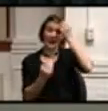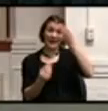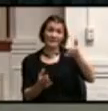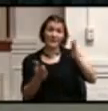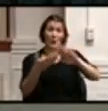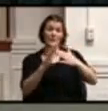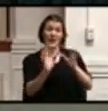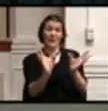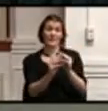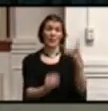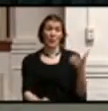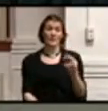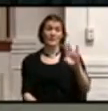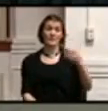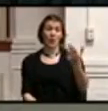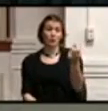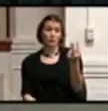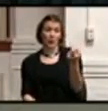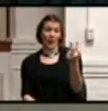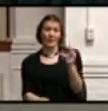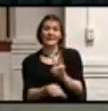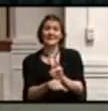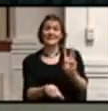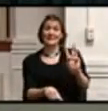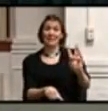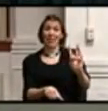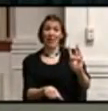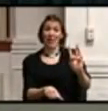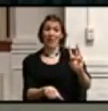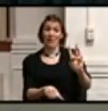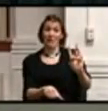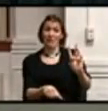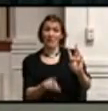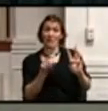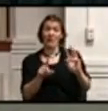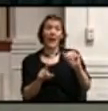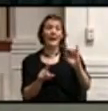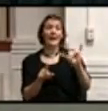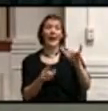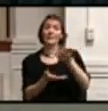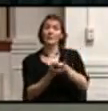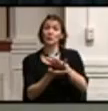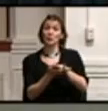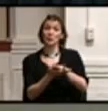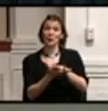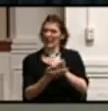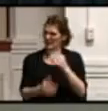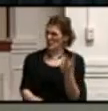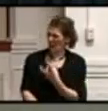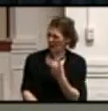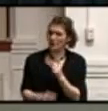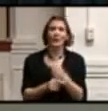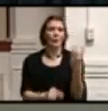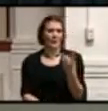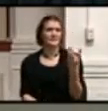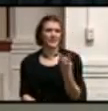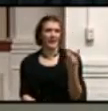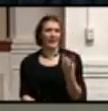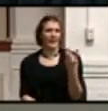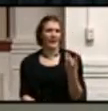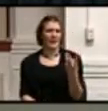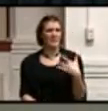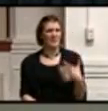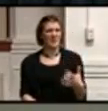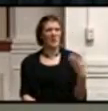informational town meeting Wednesday, March 12th at 6 p.m. at the Academy School? That's on a Wednesday, right? Yeah. Yes. That's